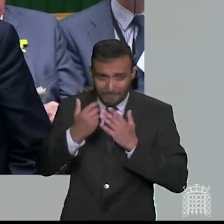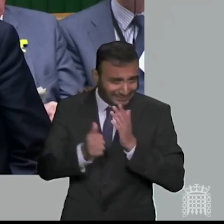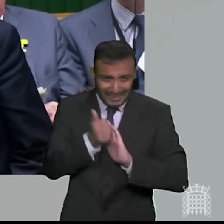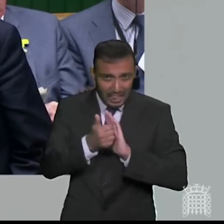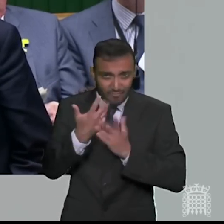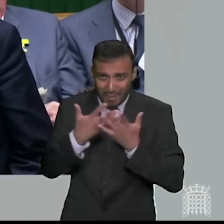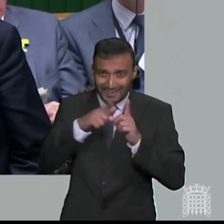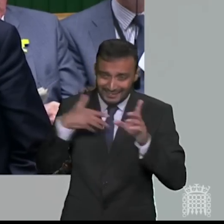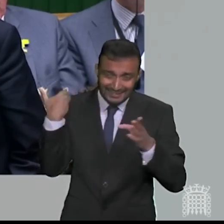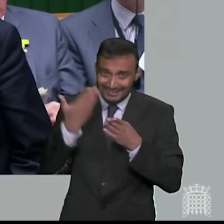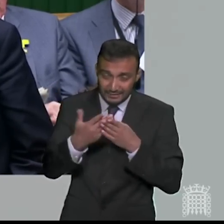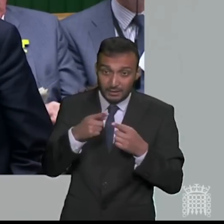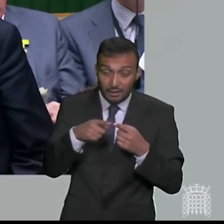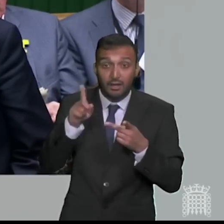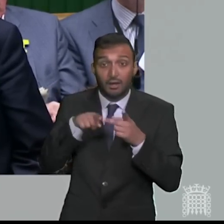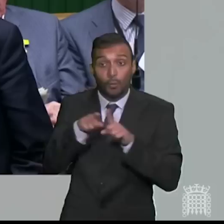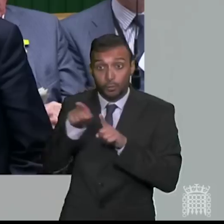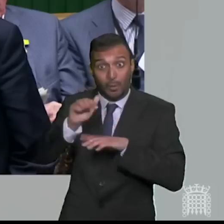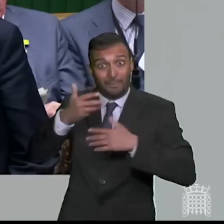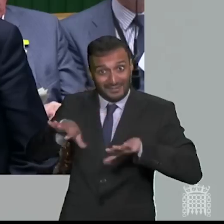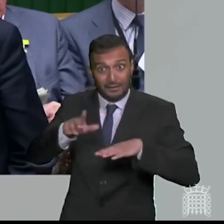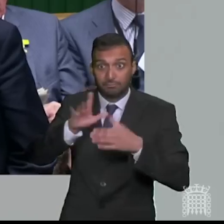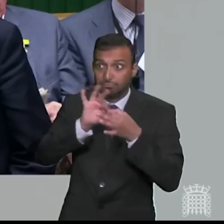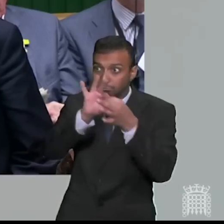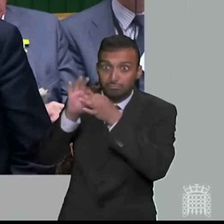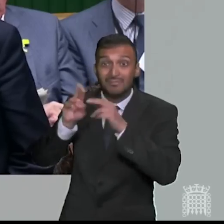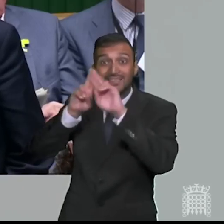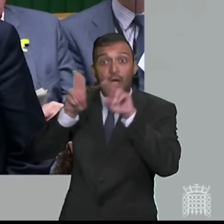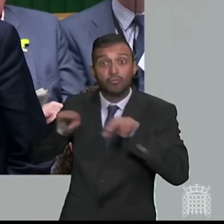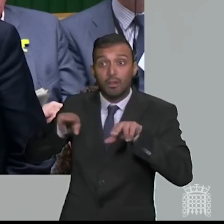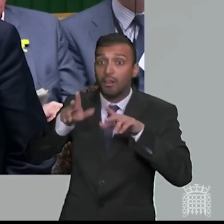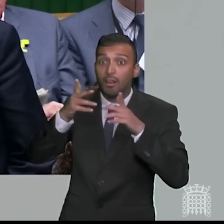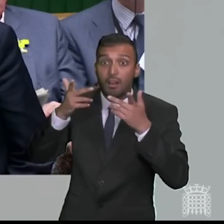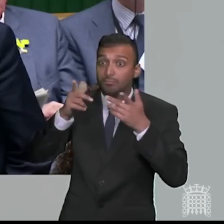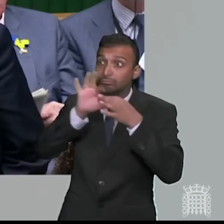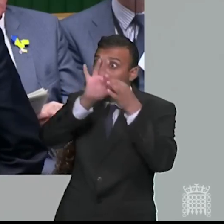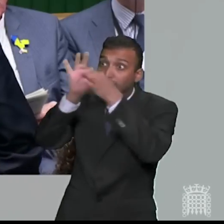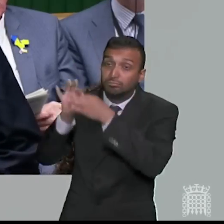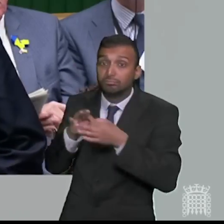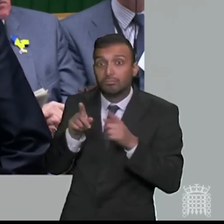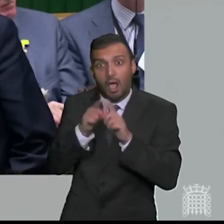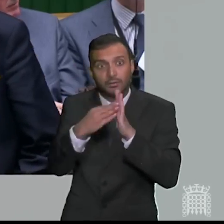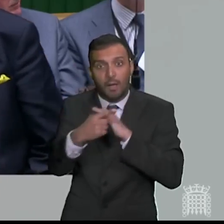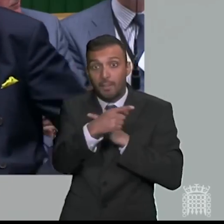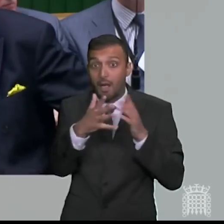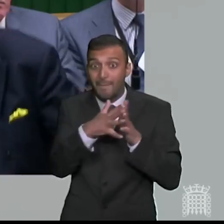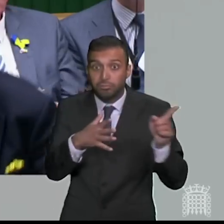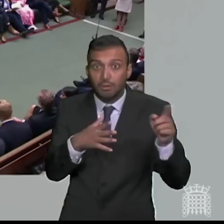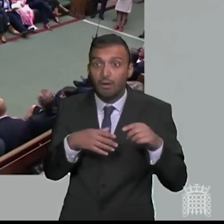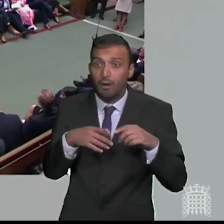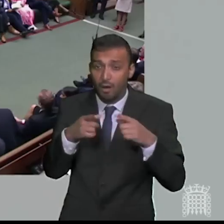the establishment of links, international links, with possible companies in the United States can only be good news for the far north of